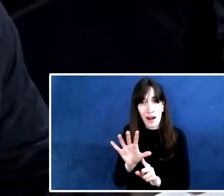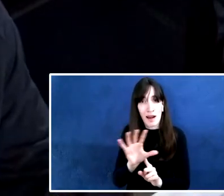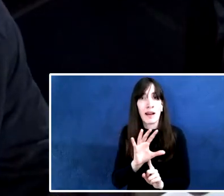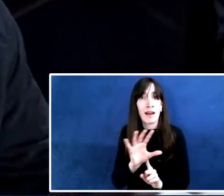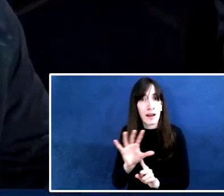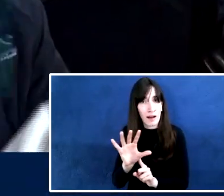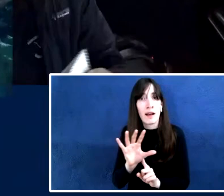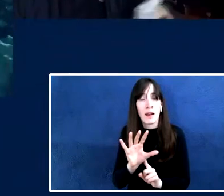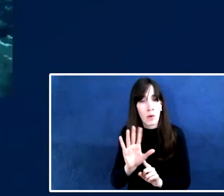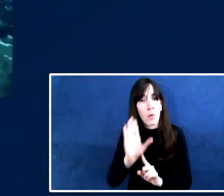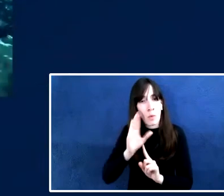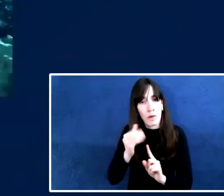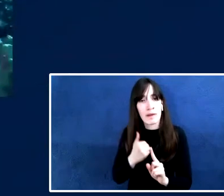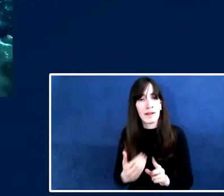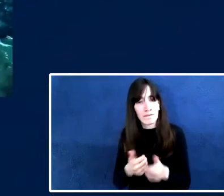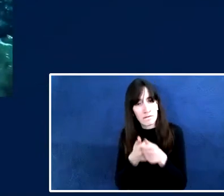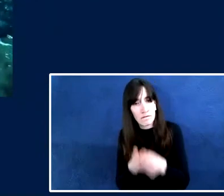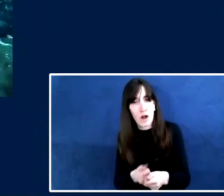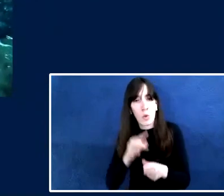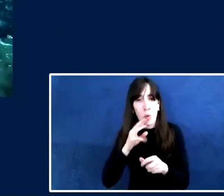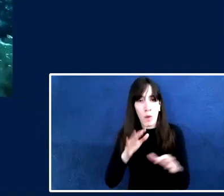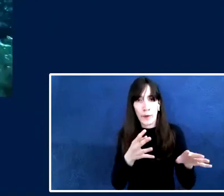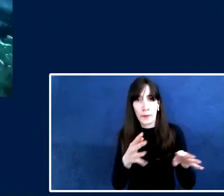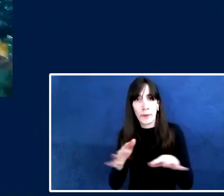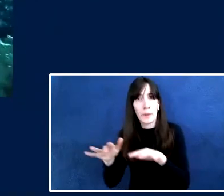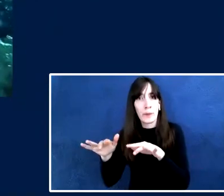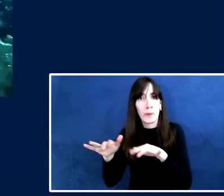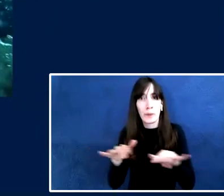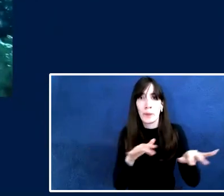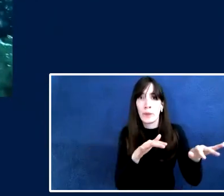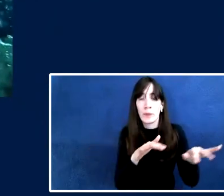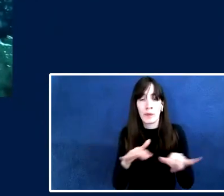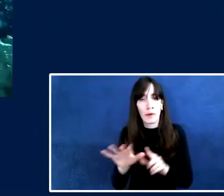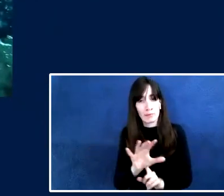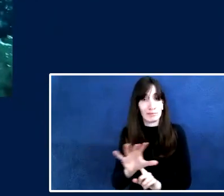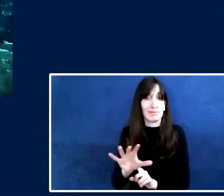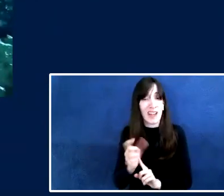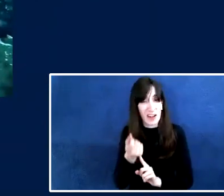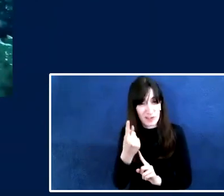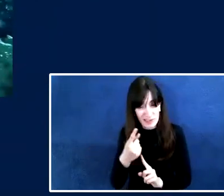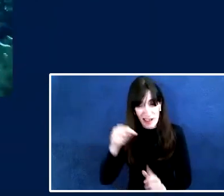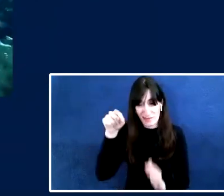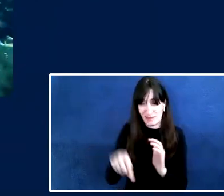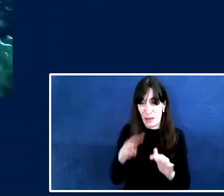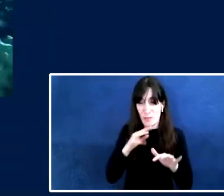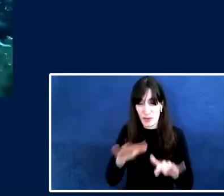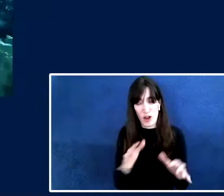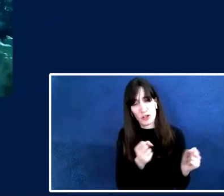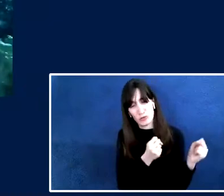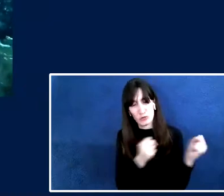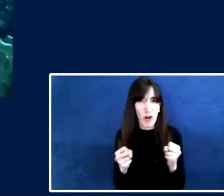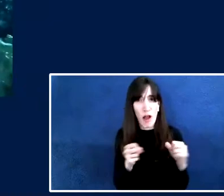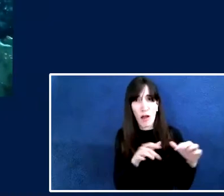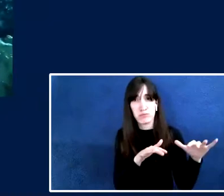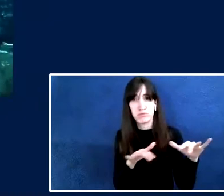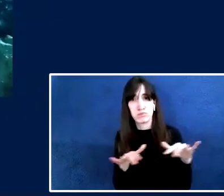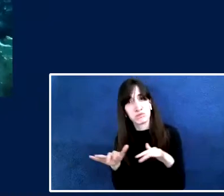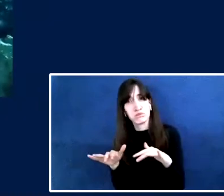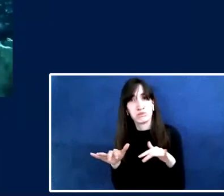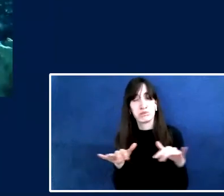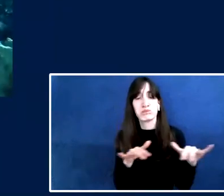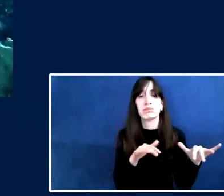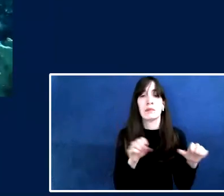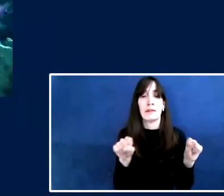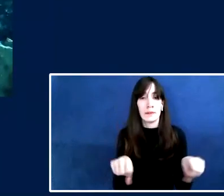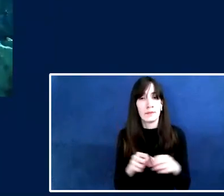the currents actually tilt the camera because the currents are so strong. If you look carefully, say in the middle of that that